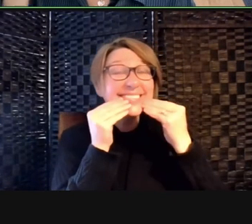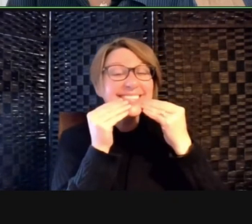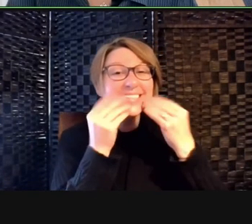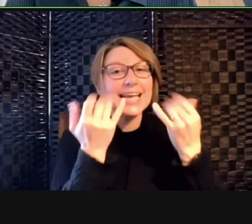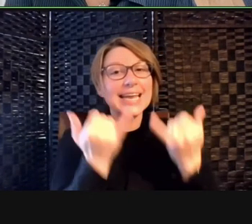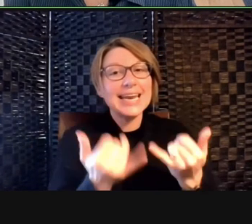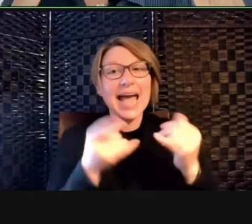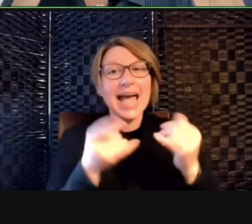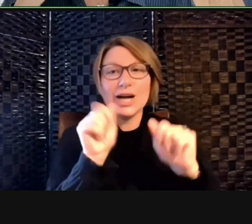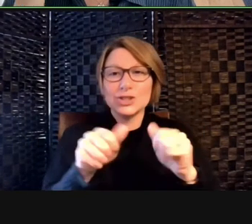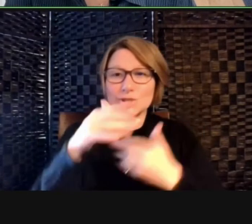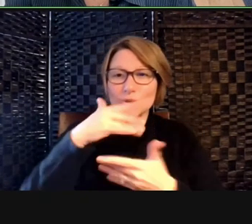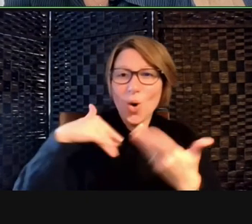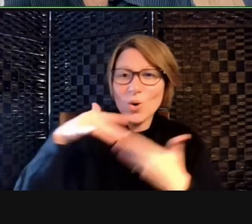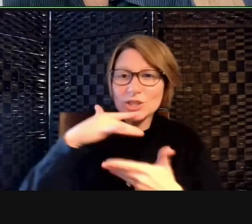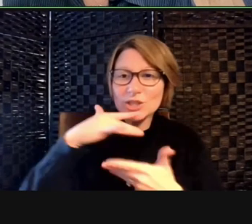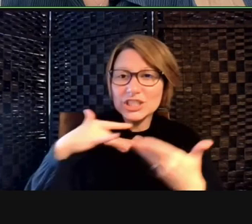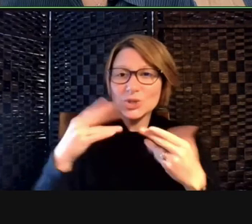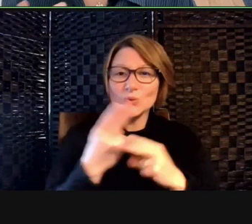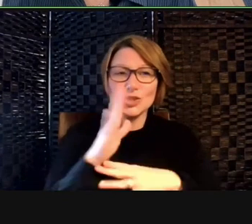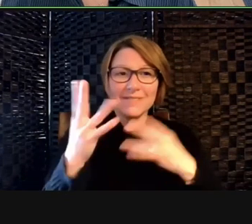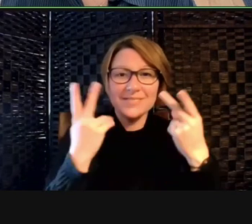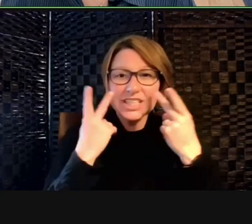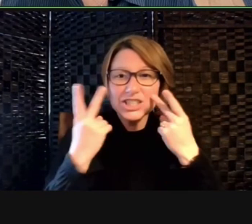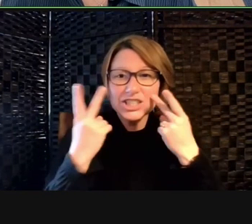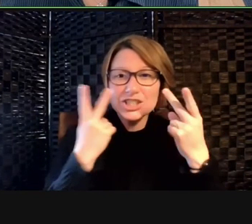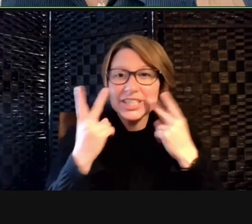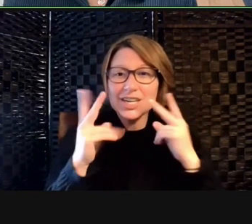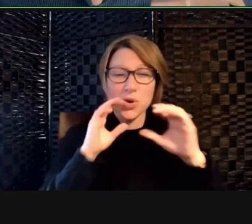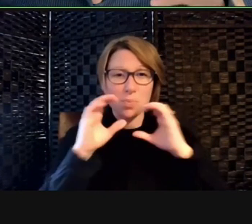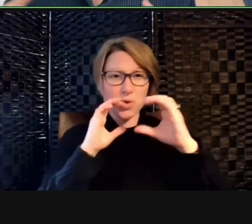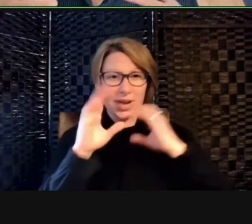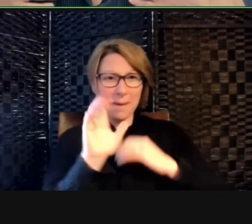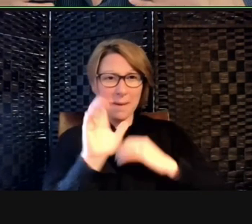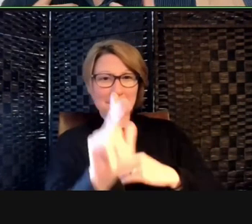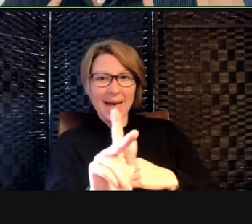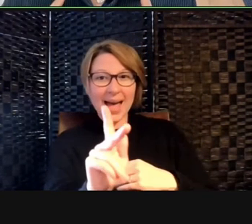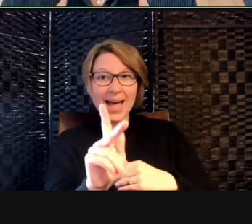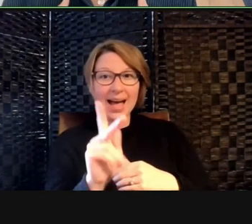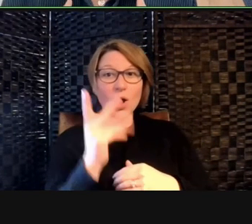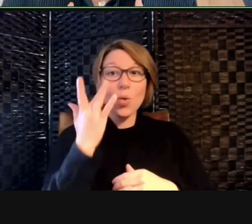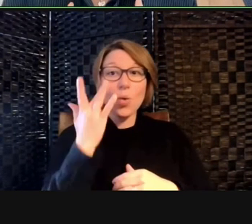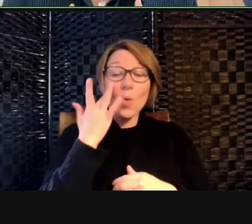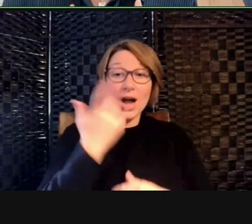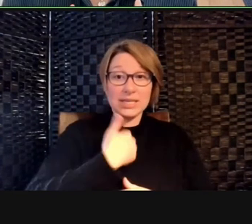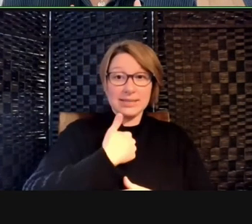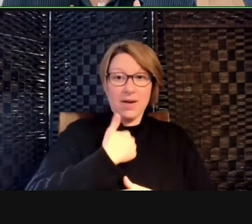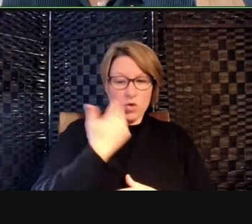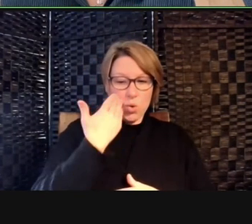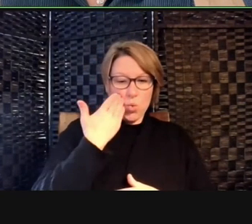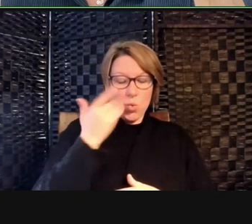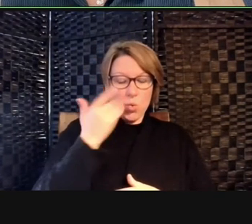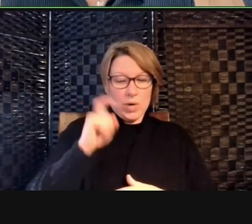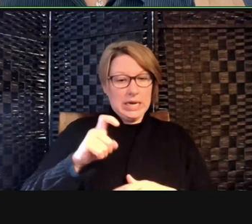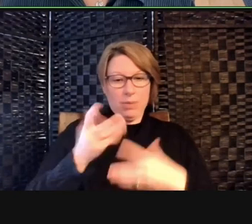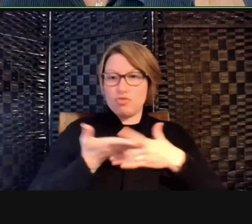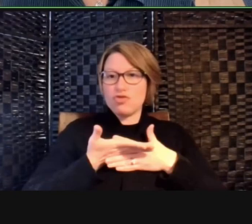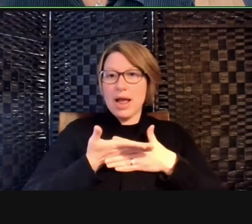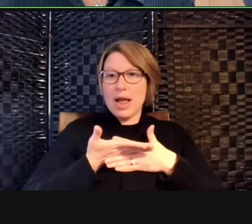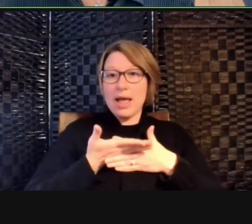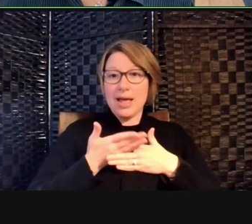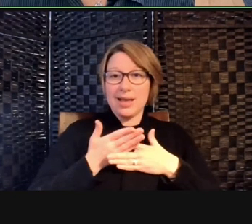able to socialize, use her vision, communicate back, all because she herself knew she needed that break, and